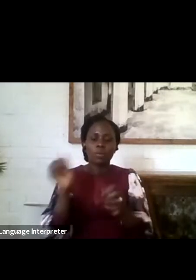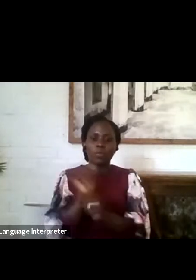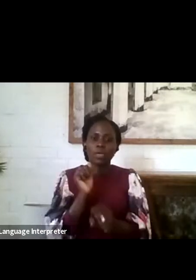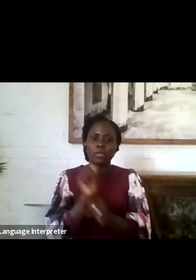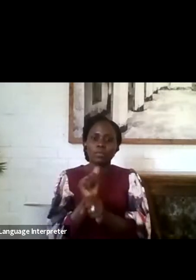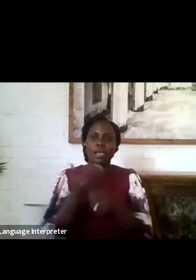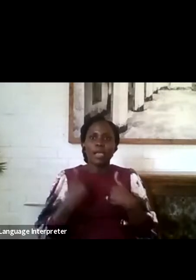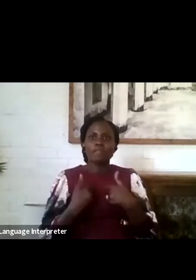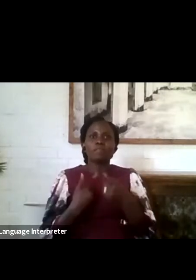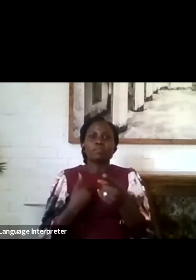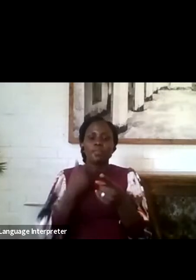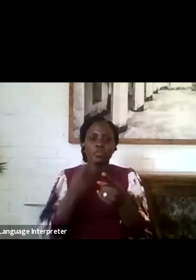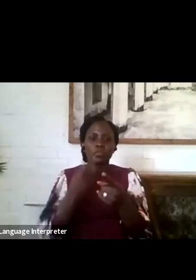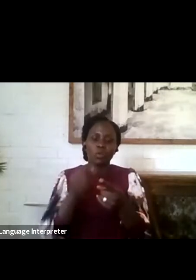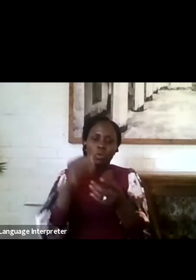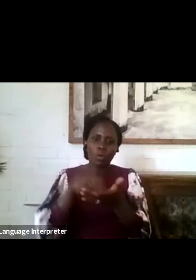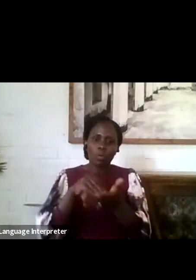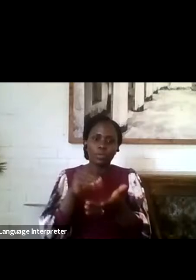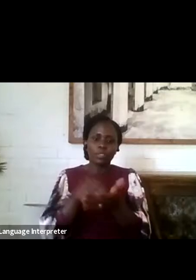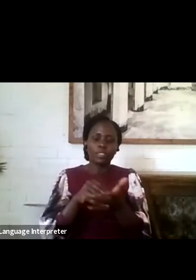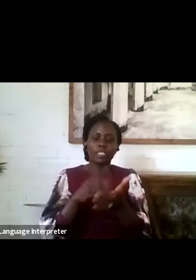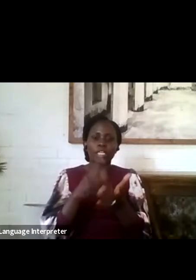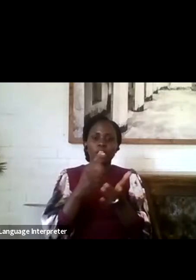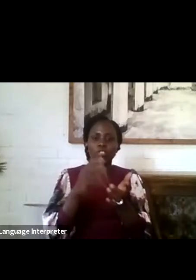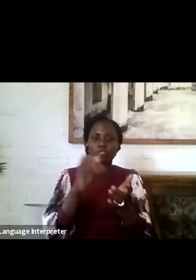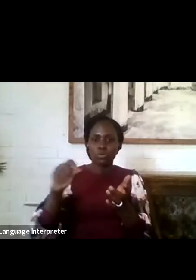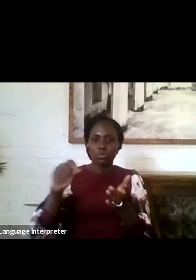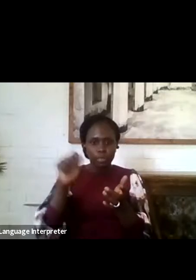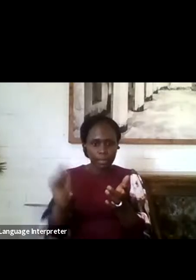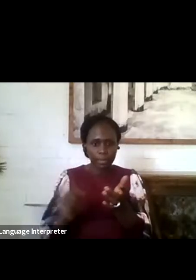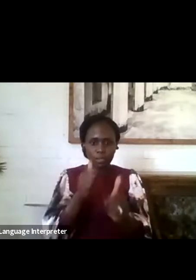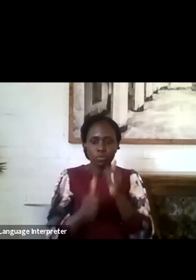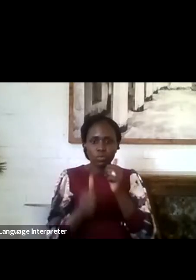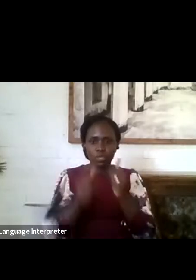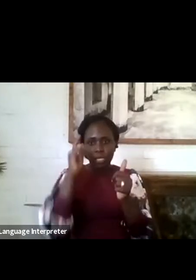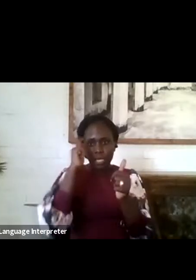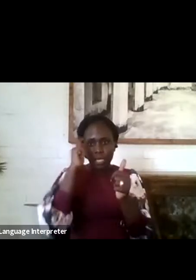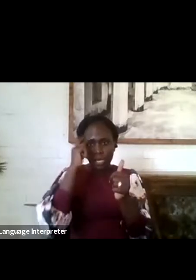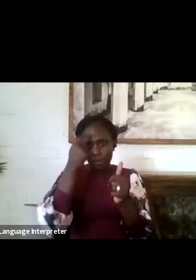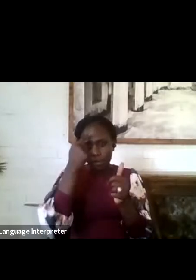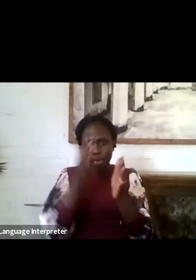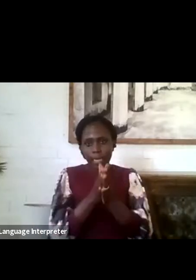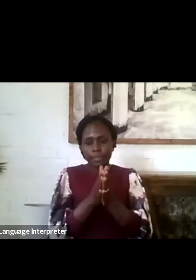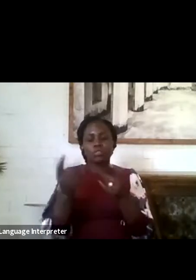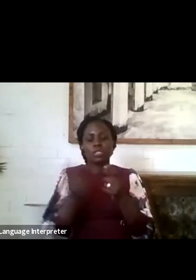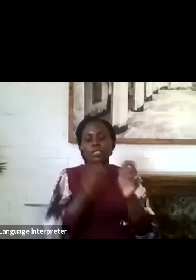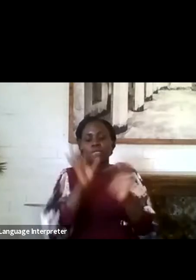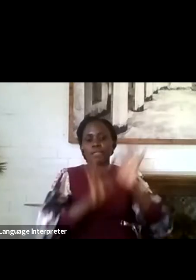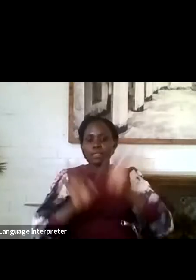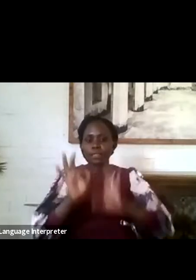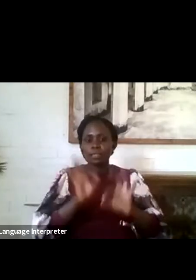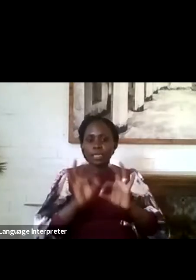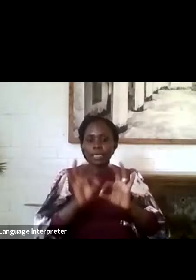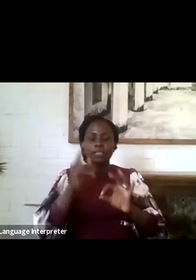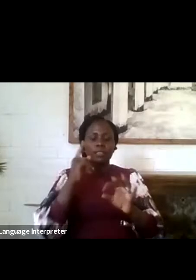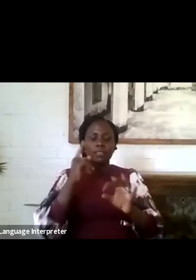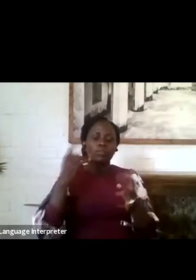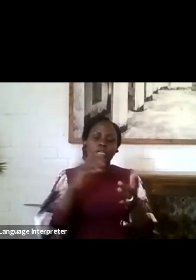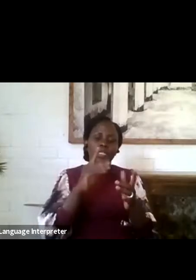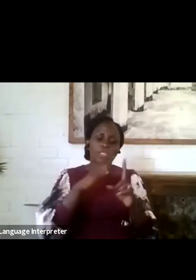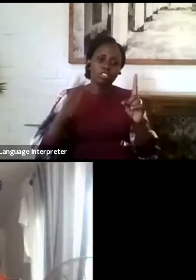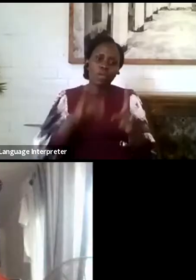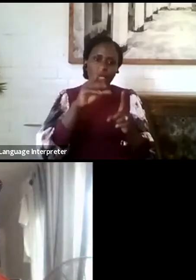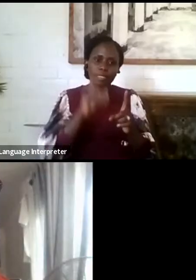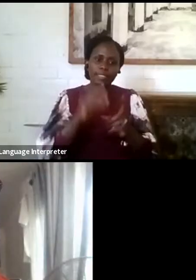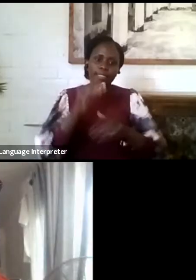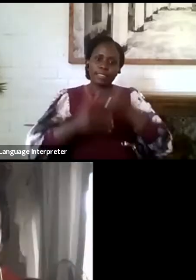tools that should guide governments and policymakers in the design of digital identity systems. Here again,